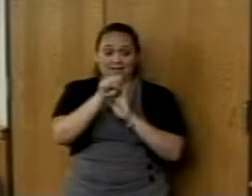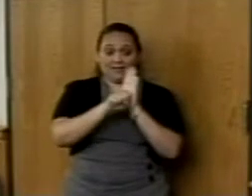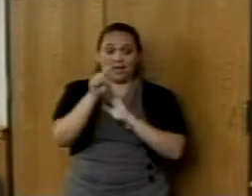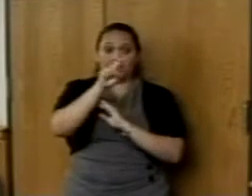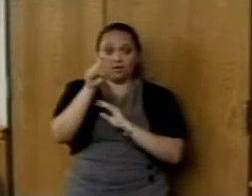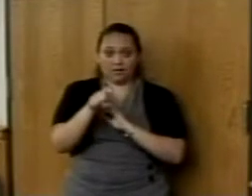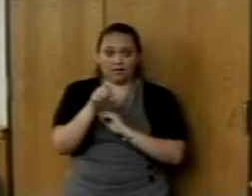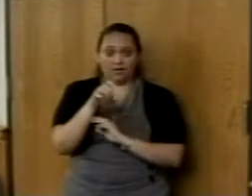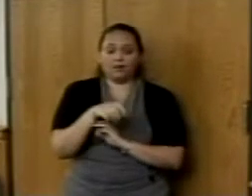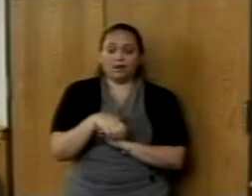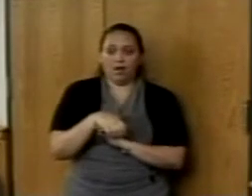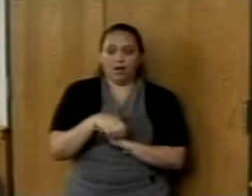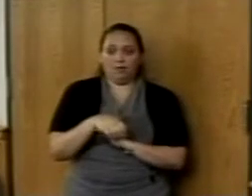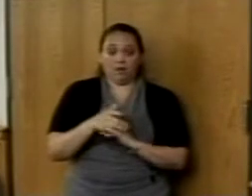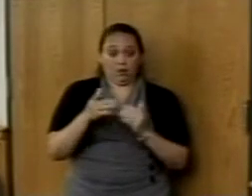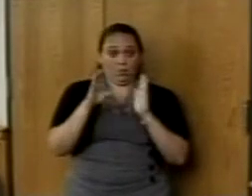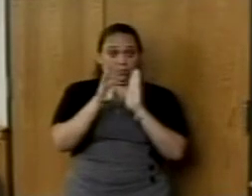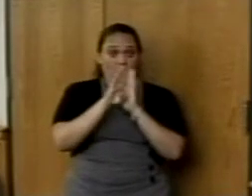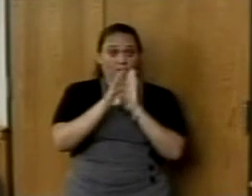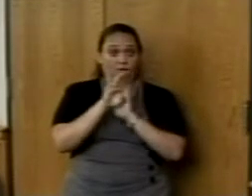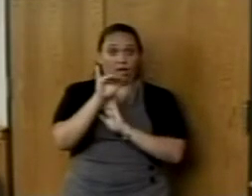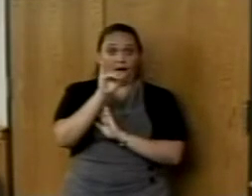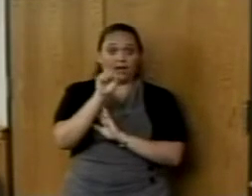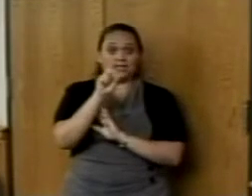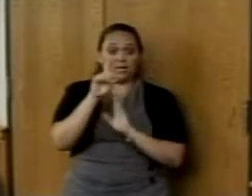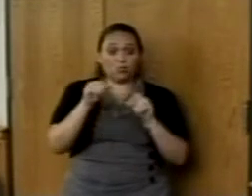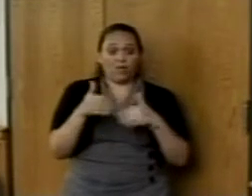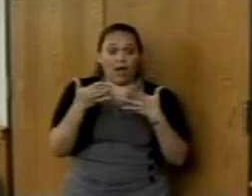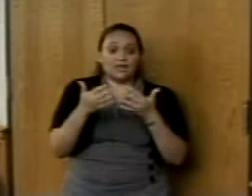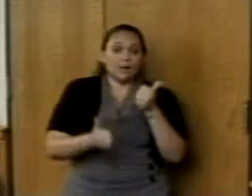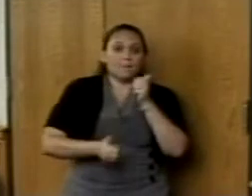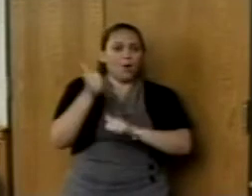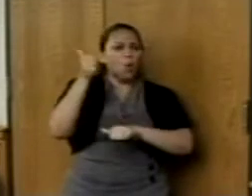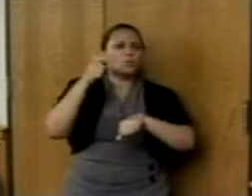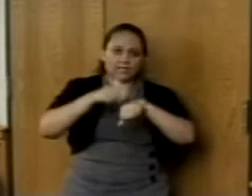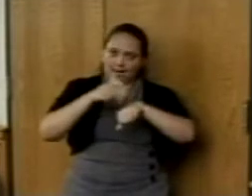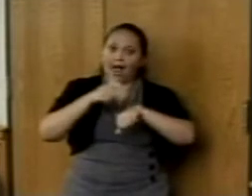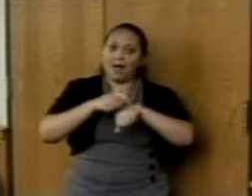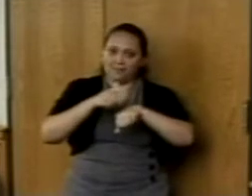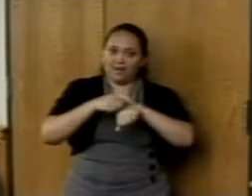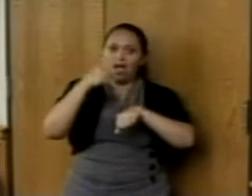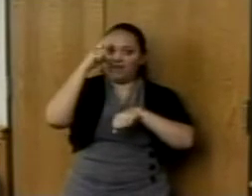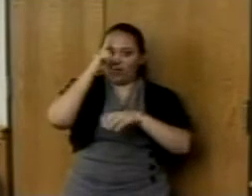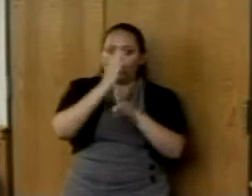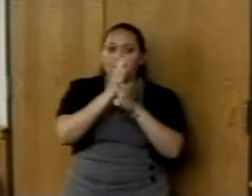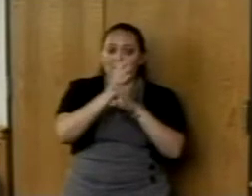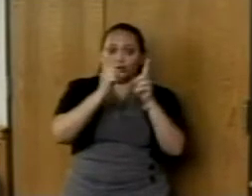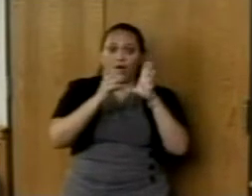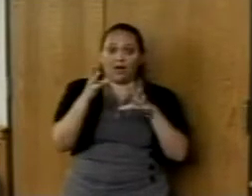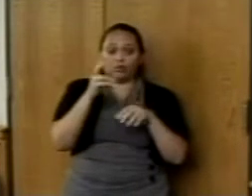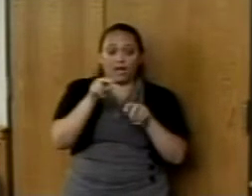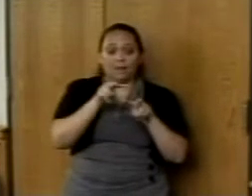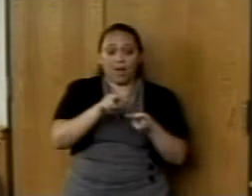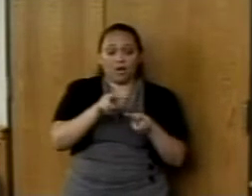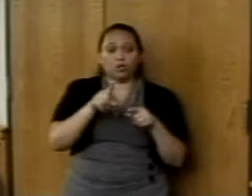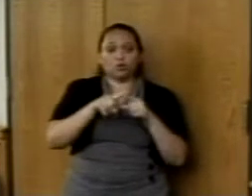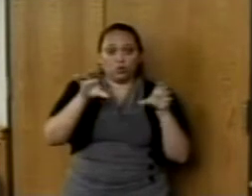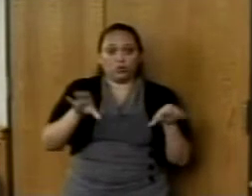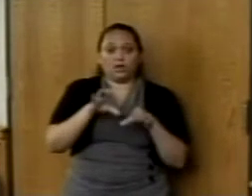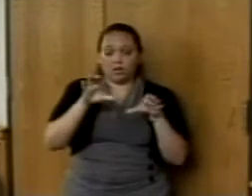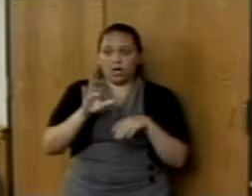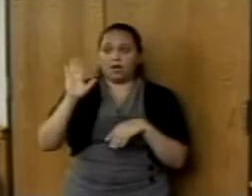of comparable size, Brownsville ISD provides the most time for its bus drivers and monitors to conduct